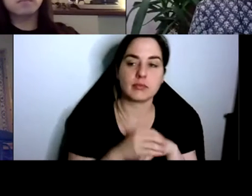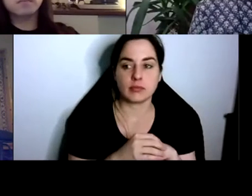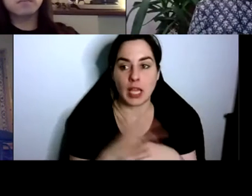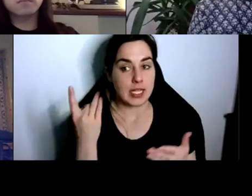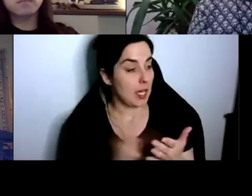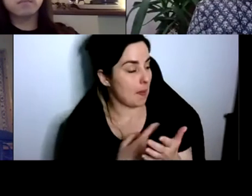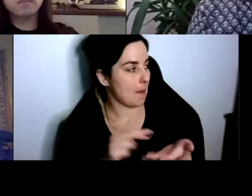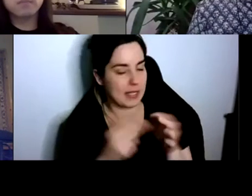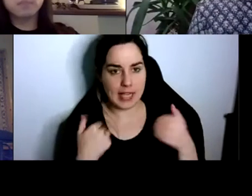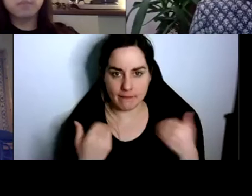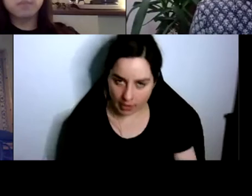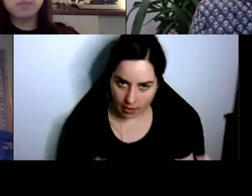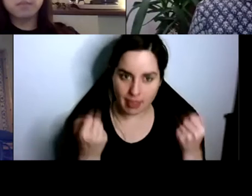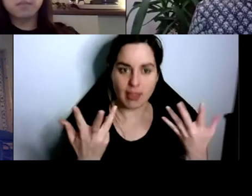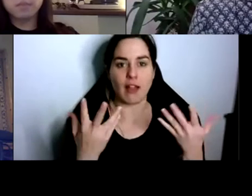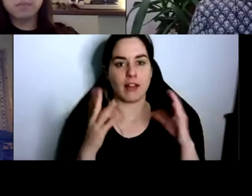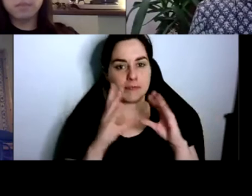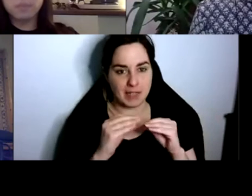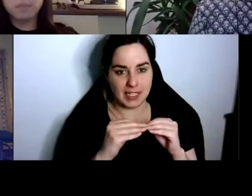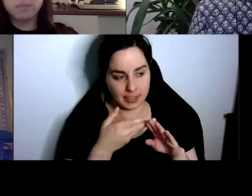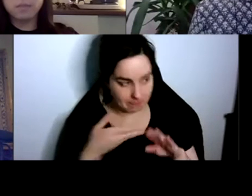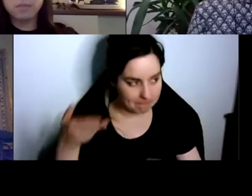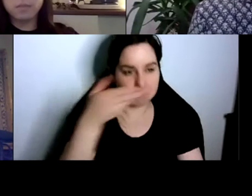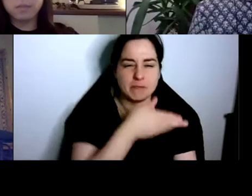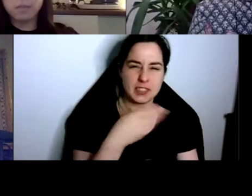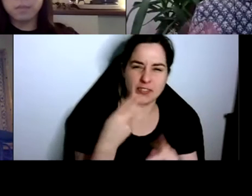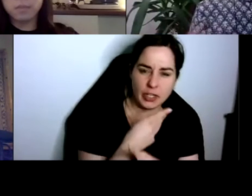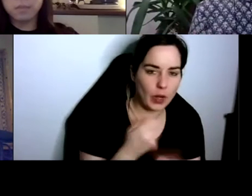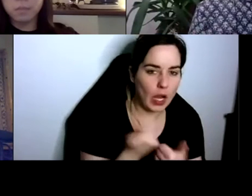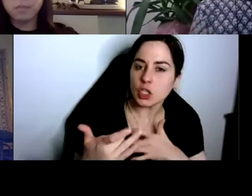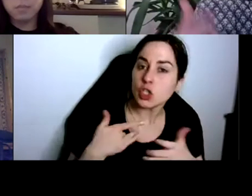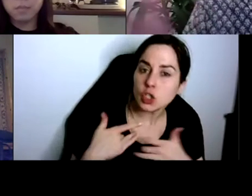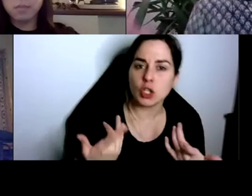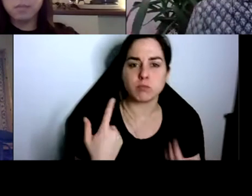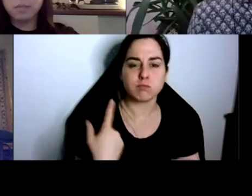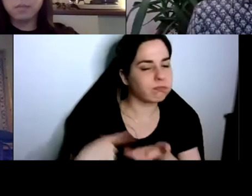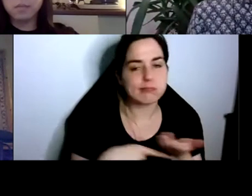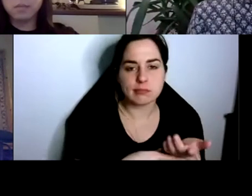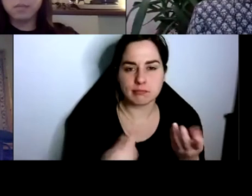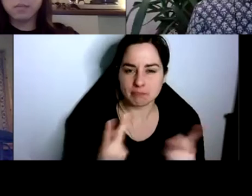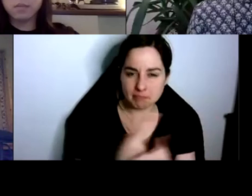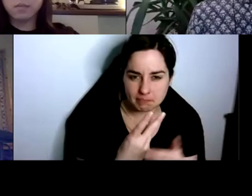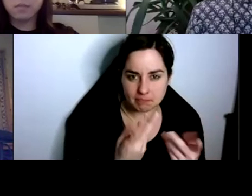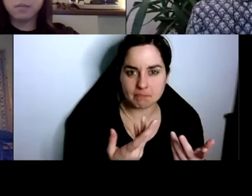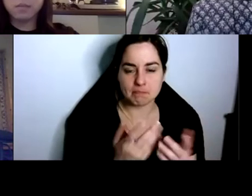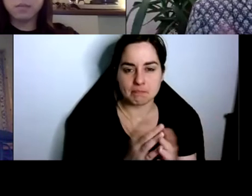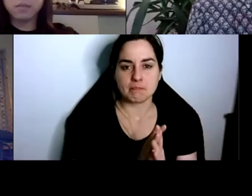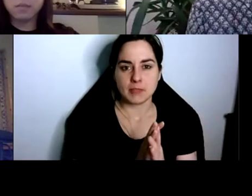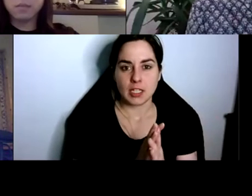know, in advance to talk through questions or concerns or, you know, like all of these things, because I